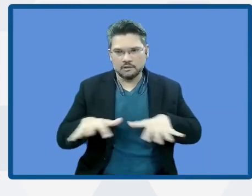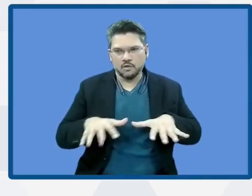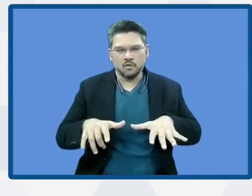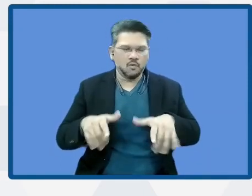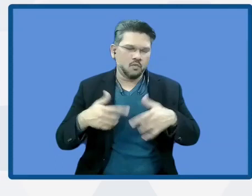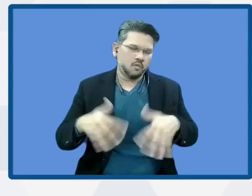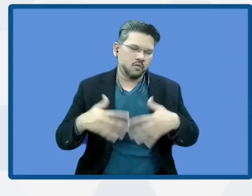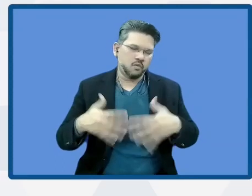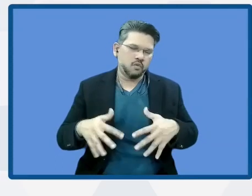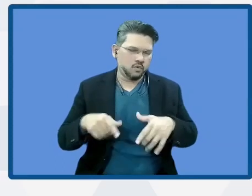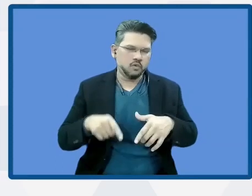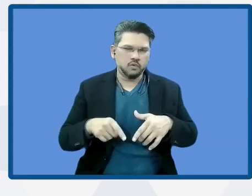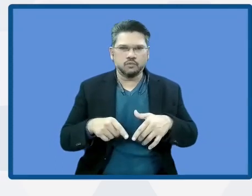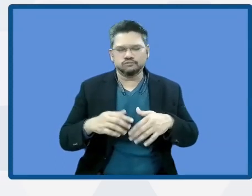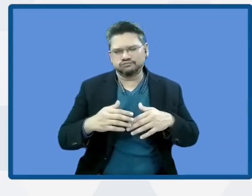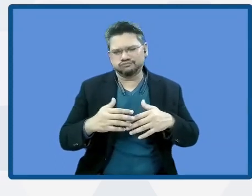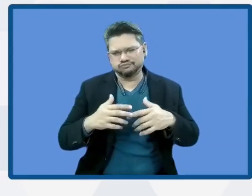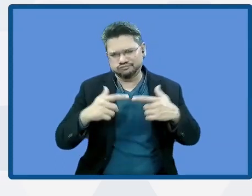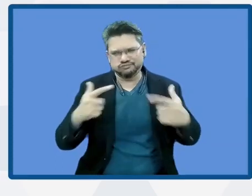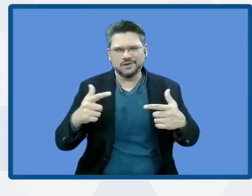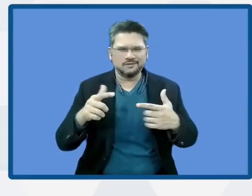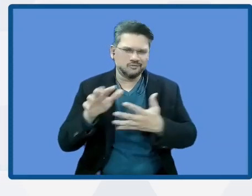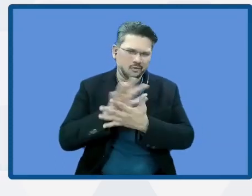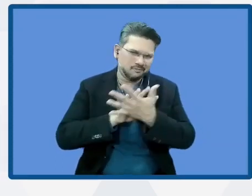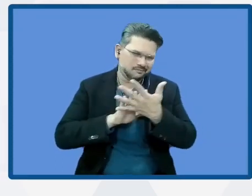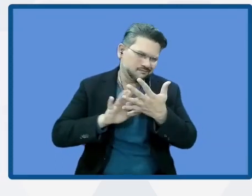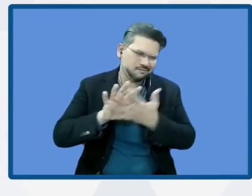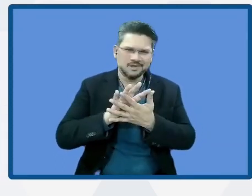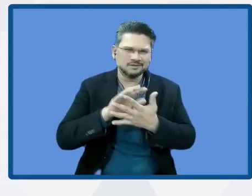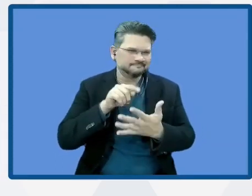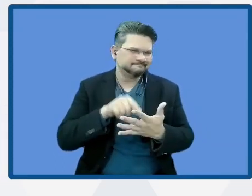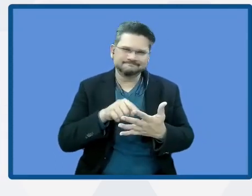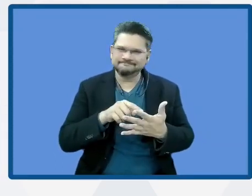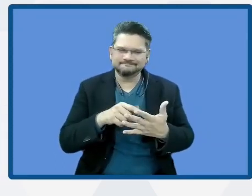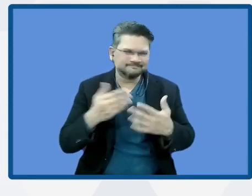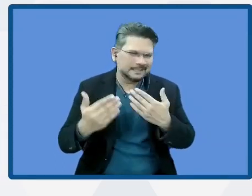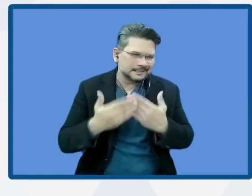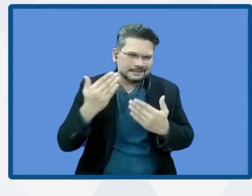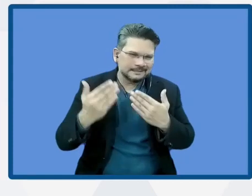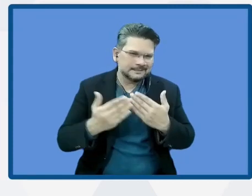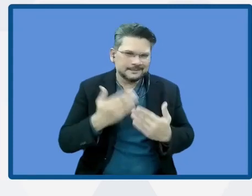and it is usually very difficult to predict and forecast earthquakes.